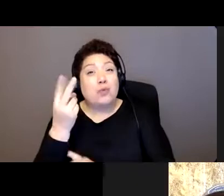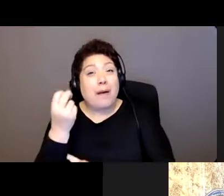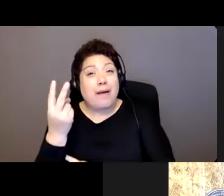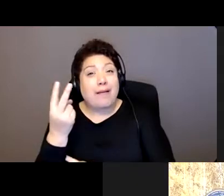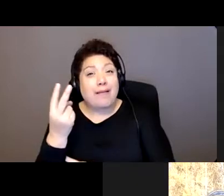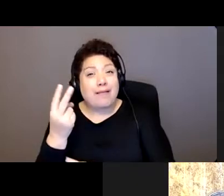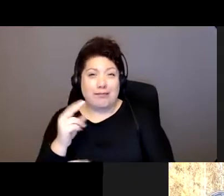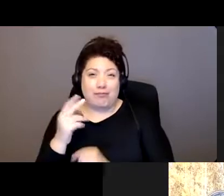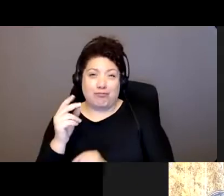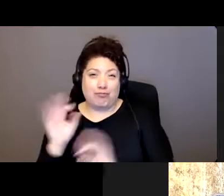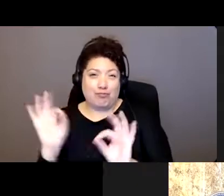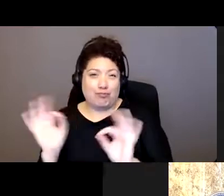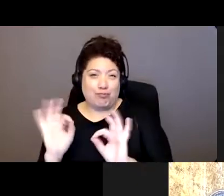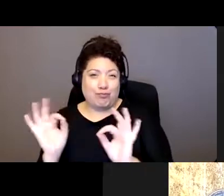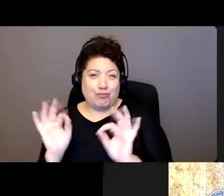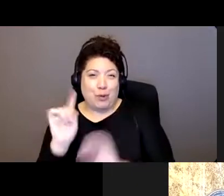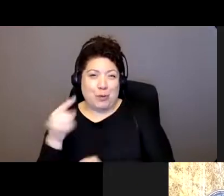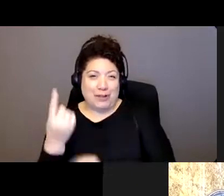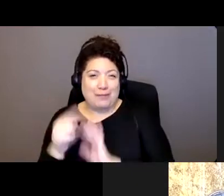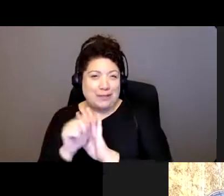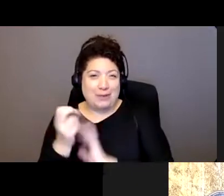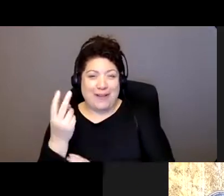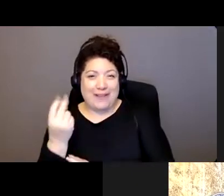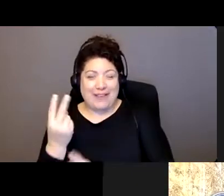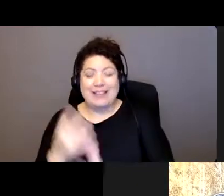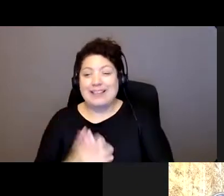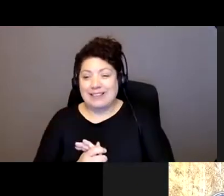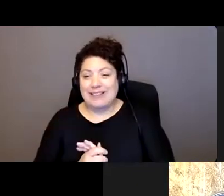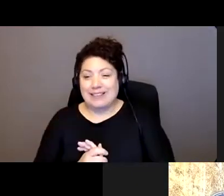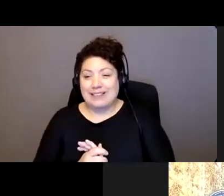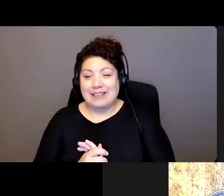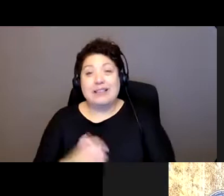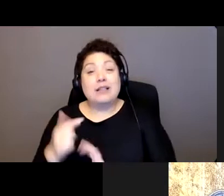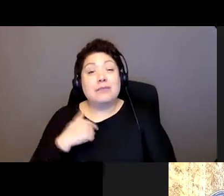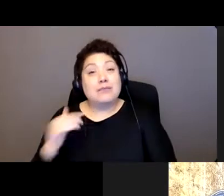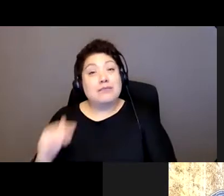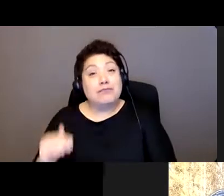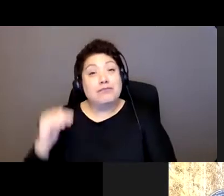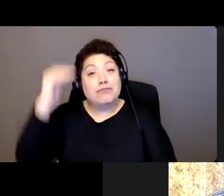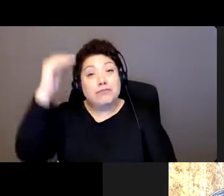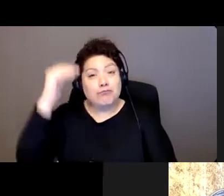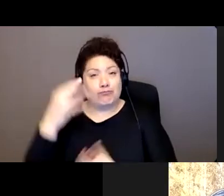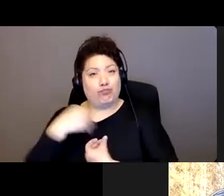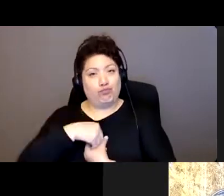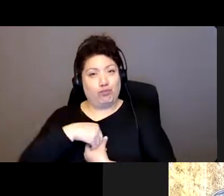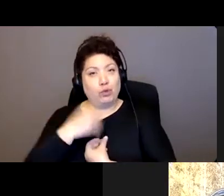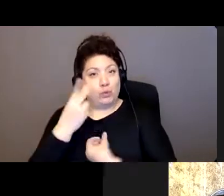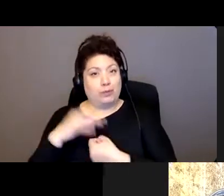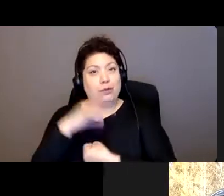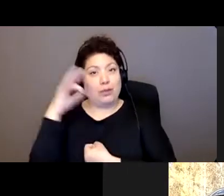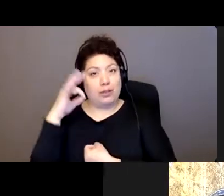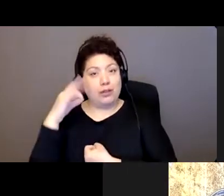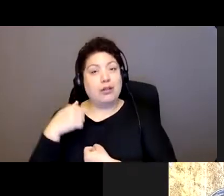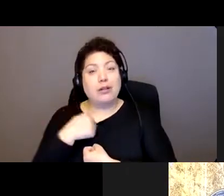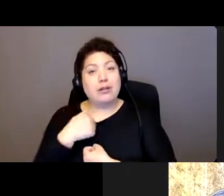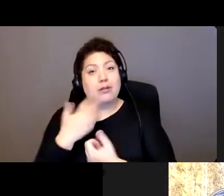12. It's only minus 12. So I grew up two-spirited. I feel grateful for growing